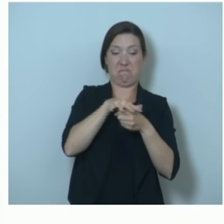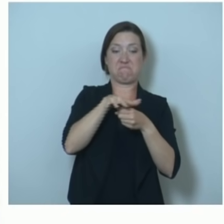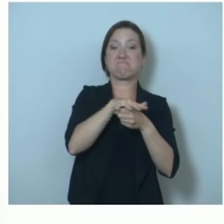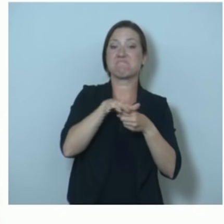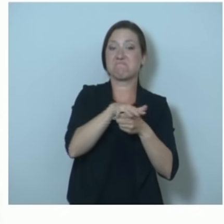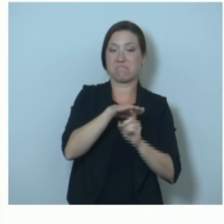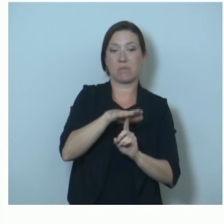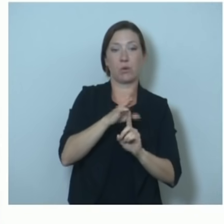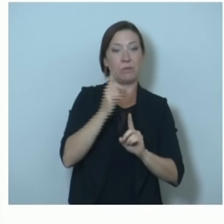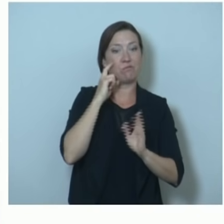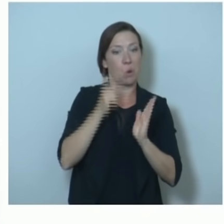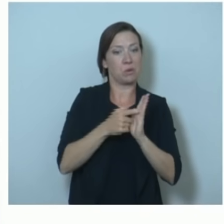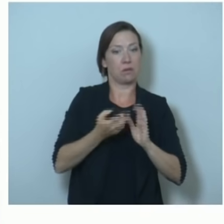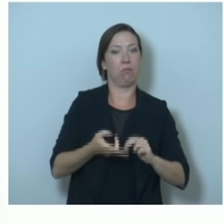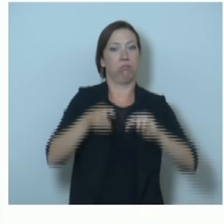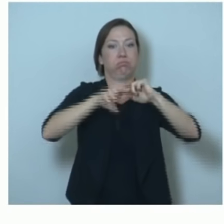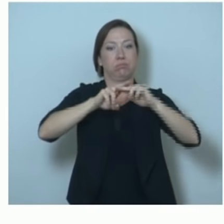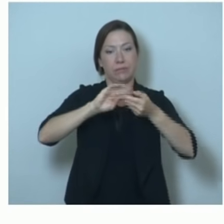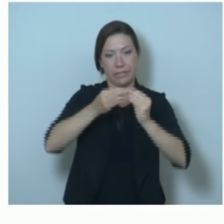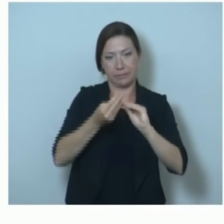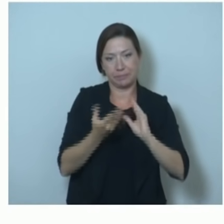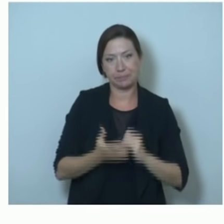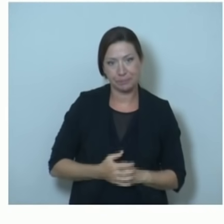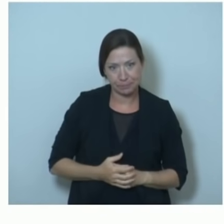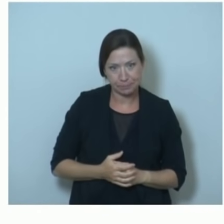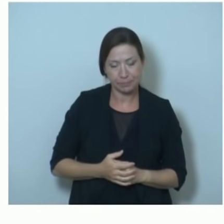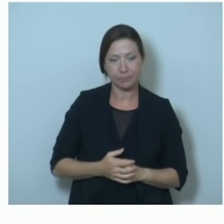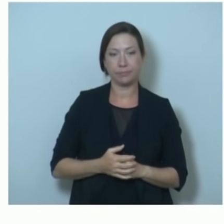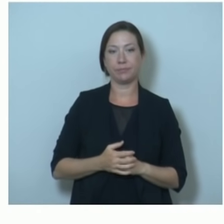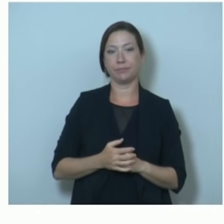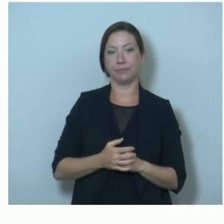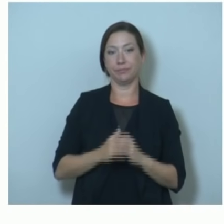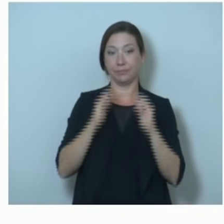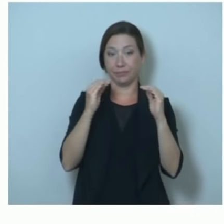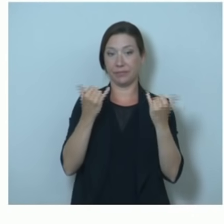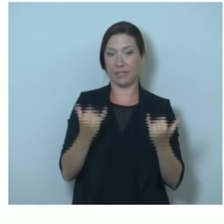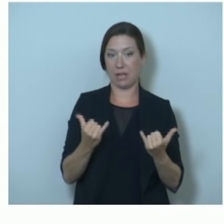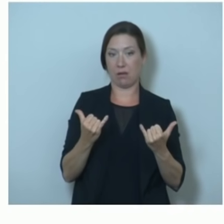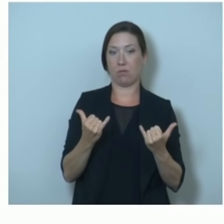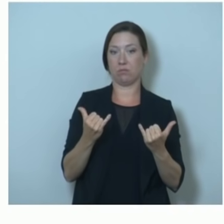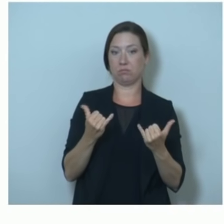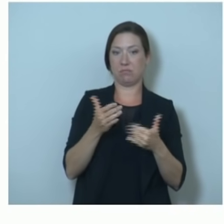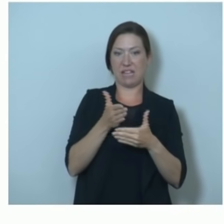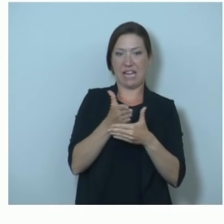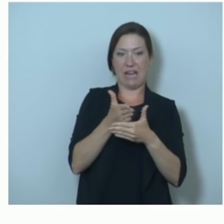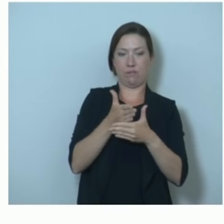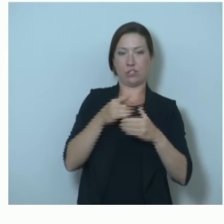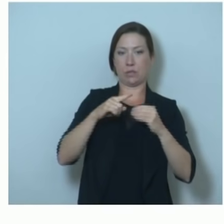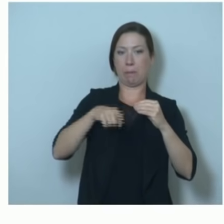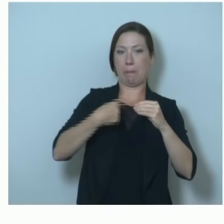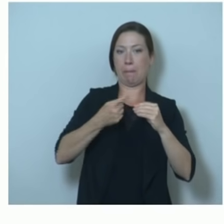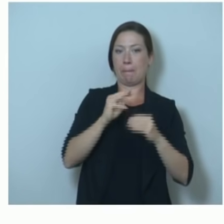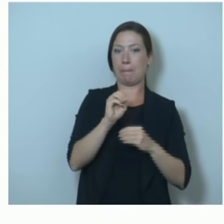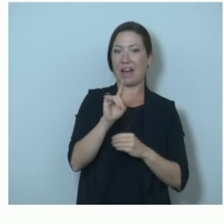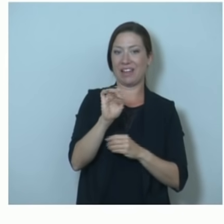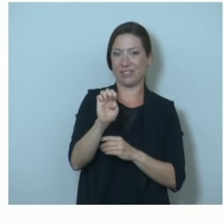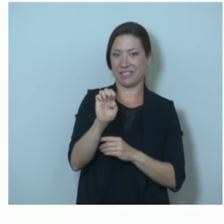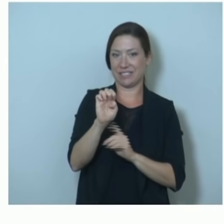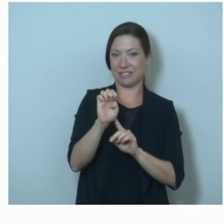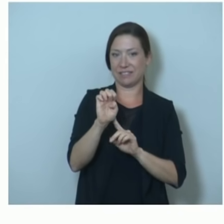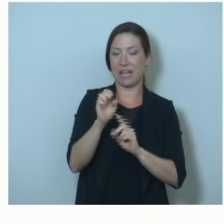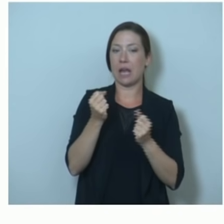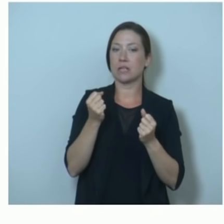that in a minute. If you go to the next slide, this is the average number of miles that New Mexicans